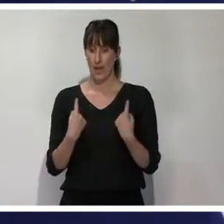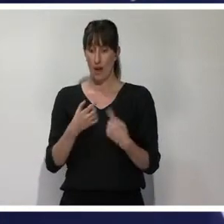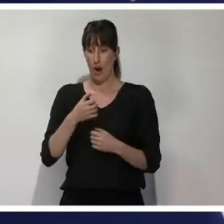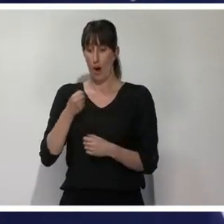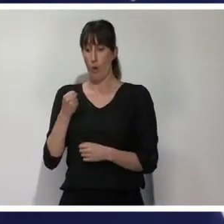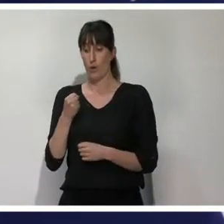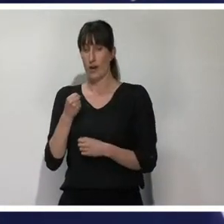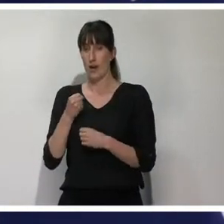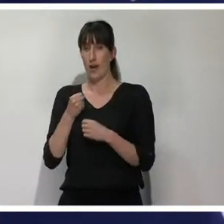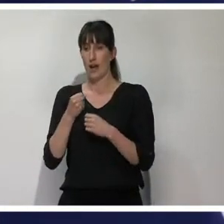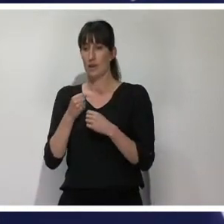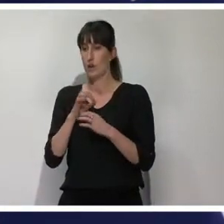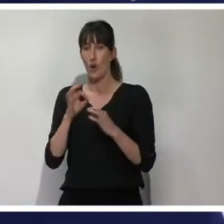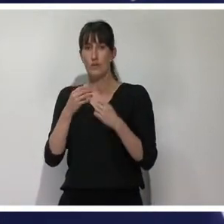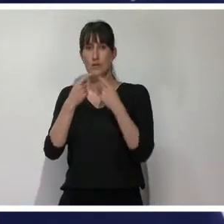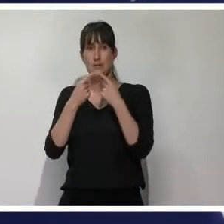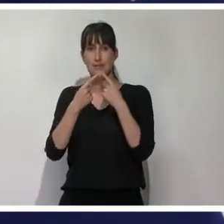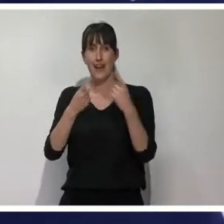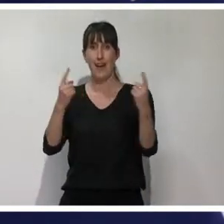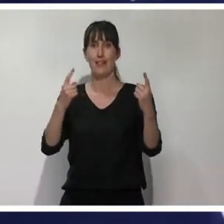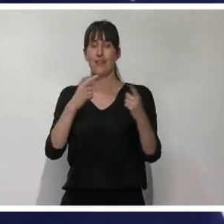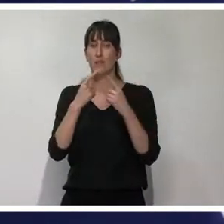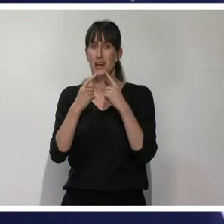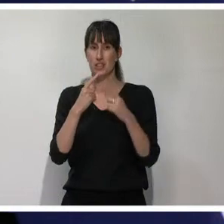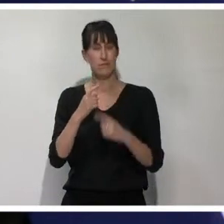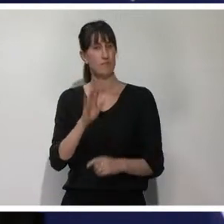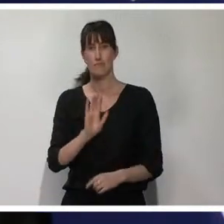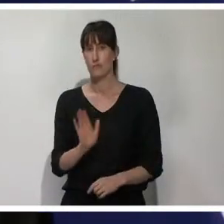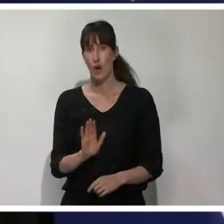just nonsense. And that's the last I'm going to say on it.